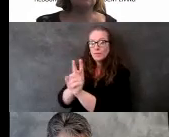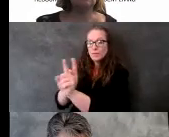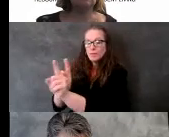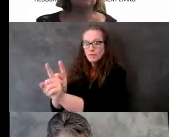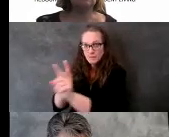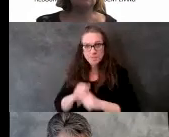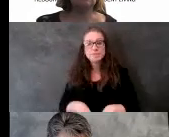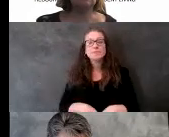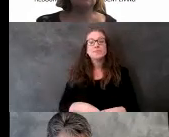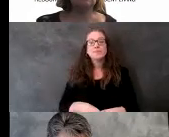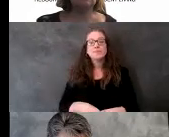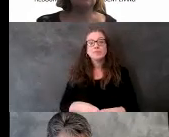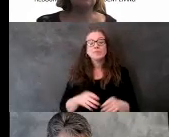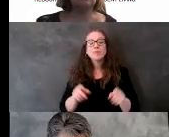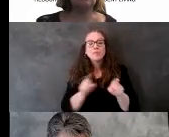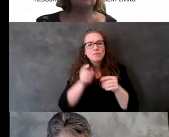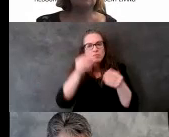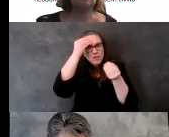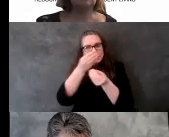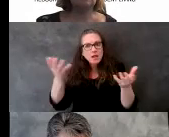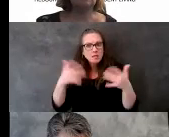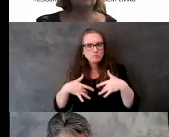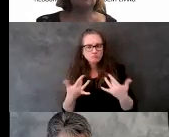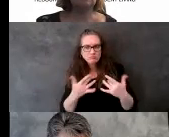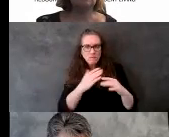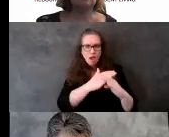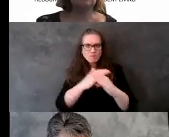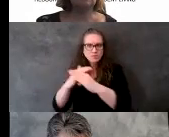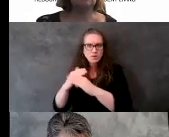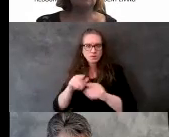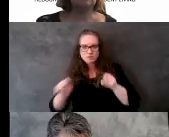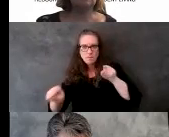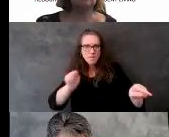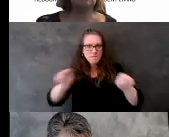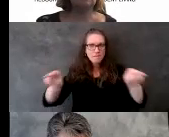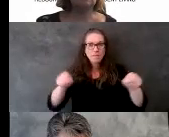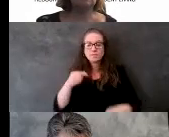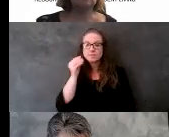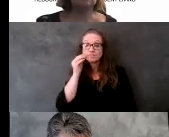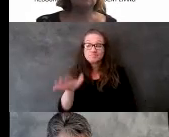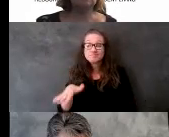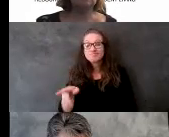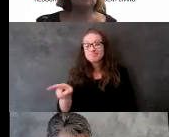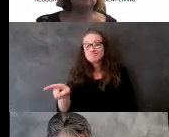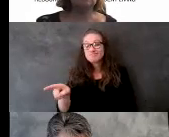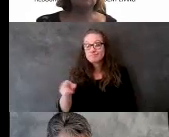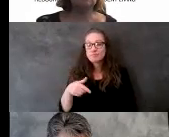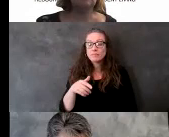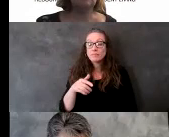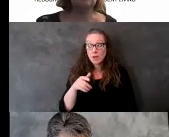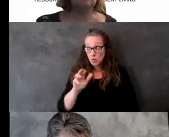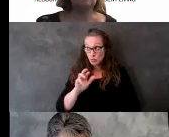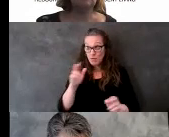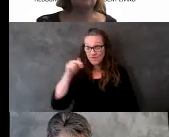know about obstacles or barriers, in the path of travel, like we're about to go down a flight of